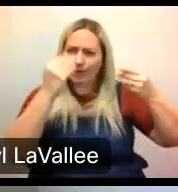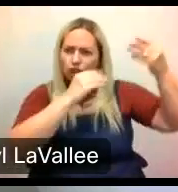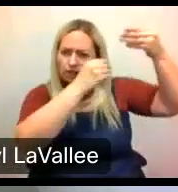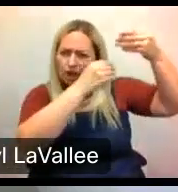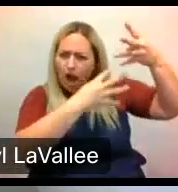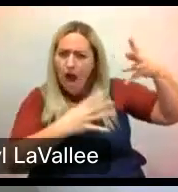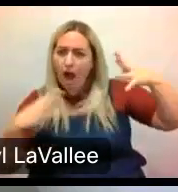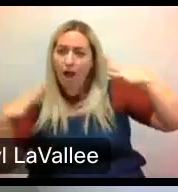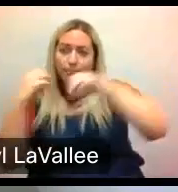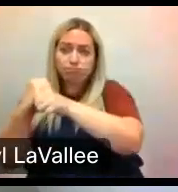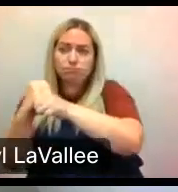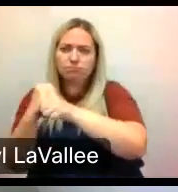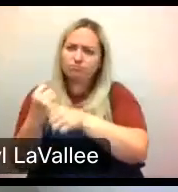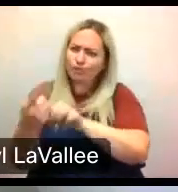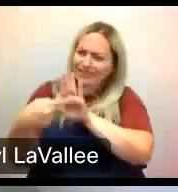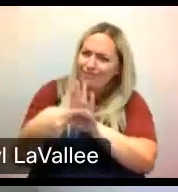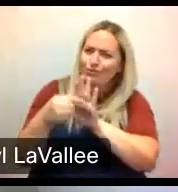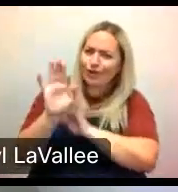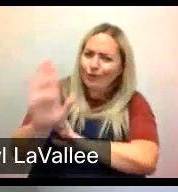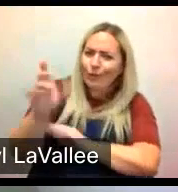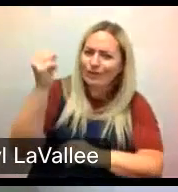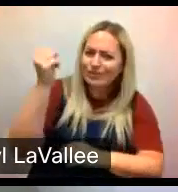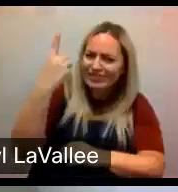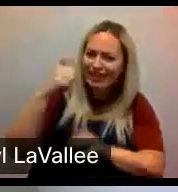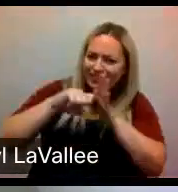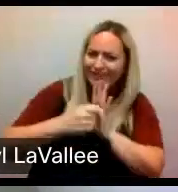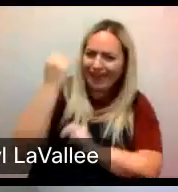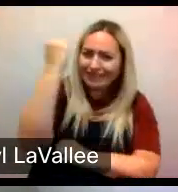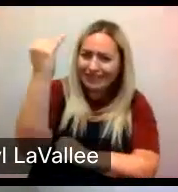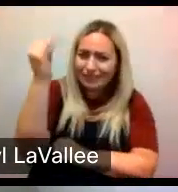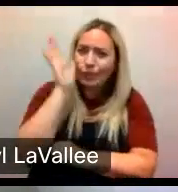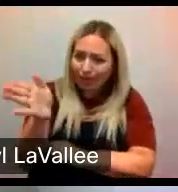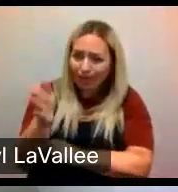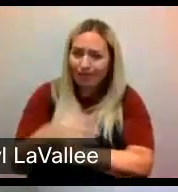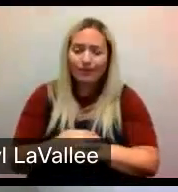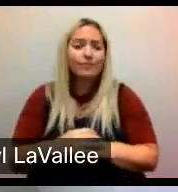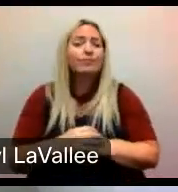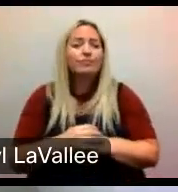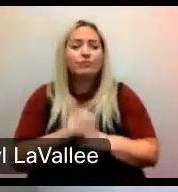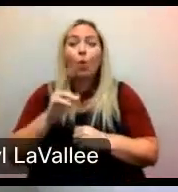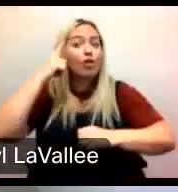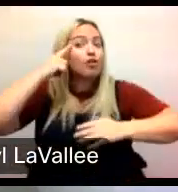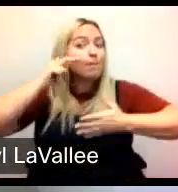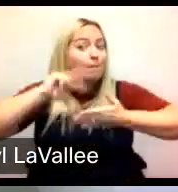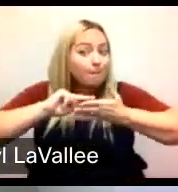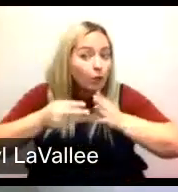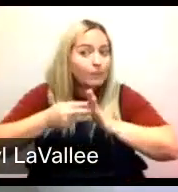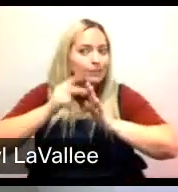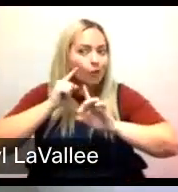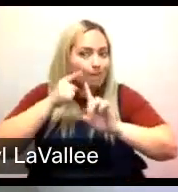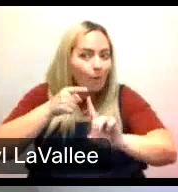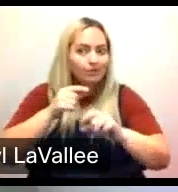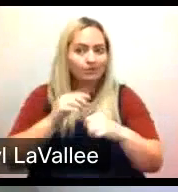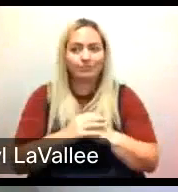that absolutely will demonstrate your understanding of the key ideas or the purpose or the point of that